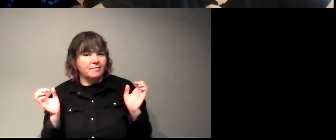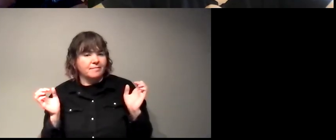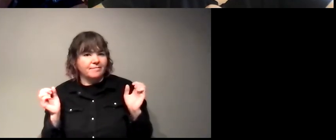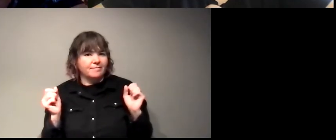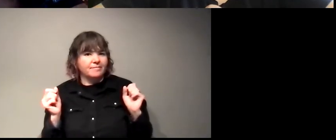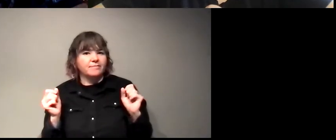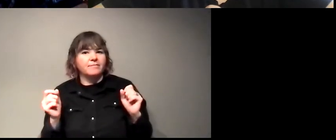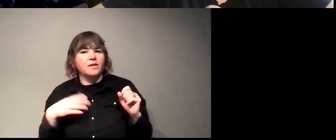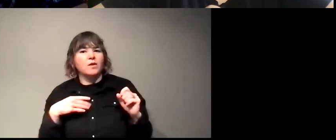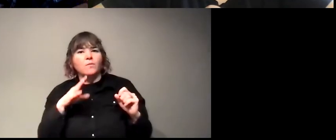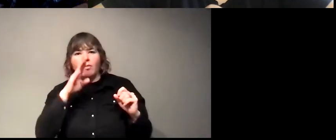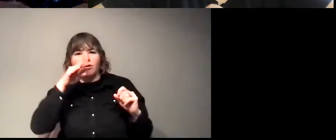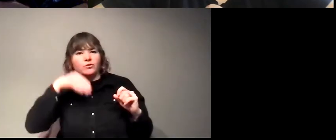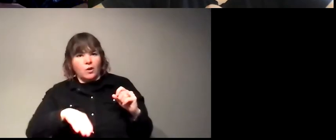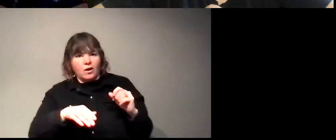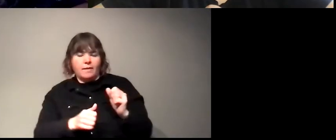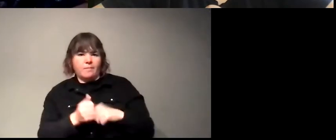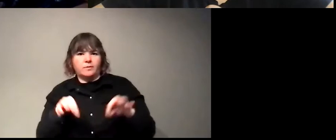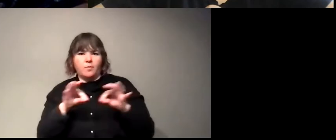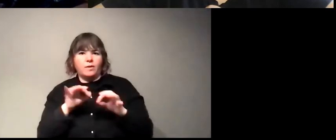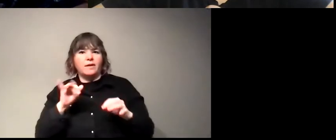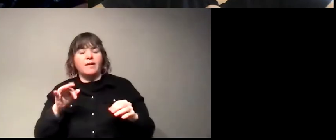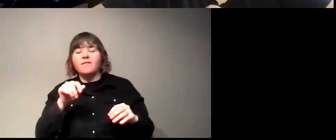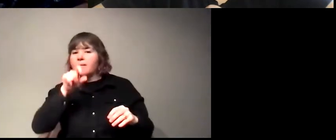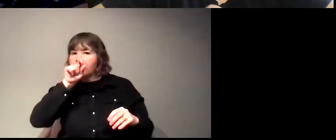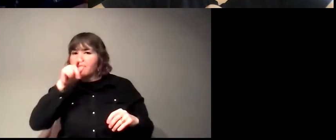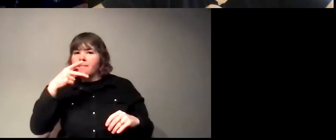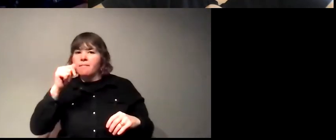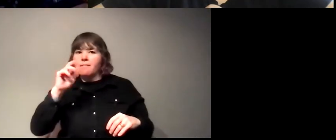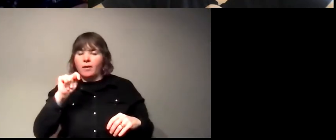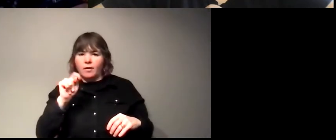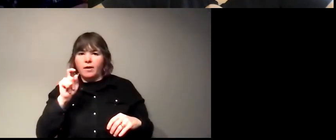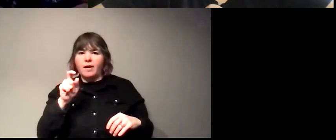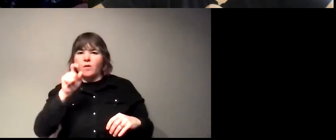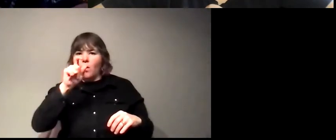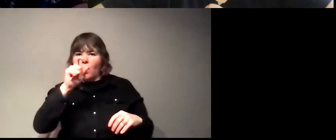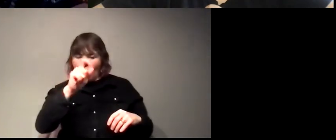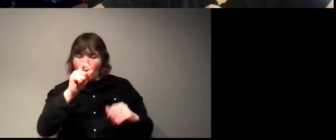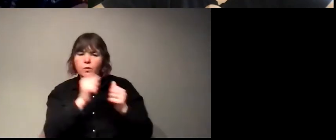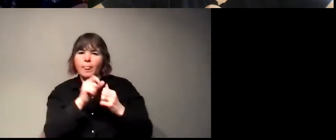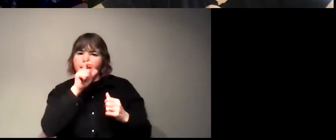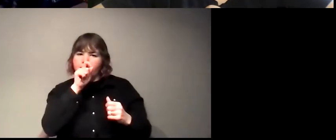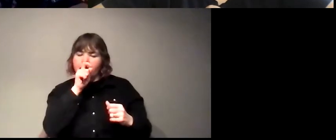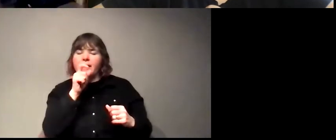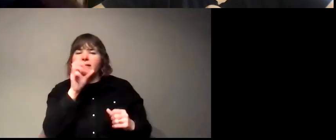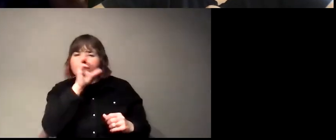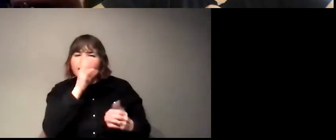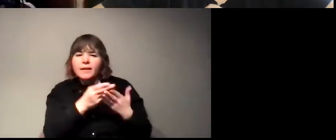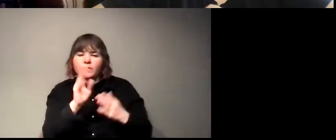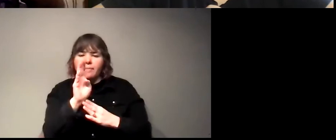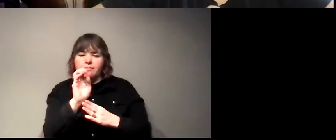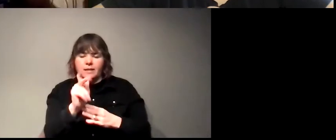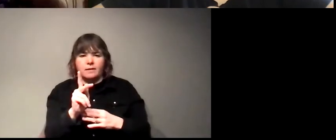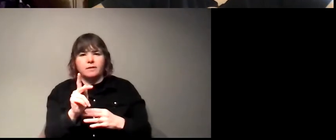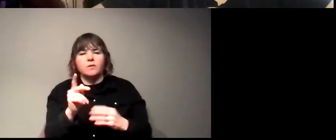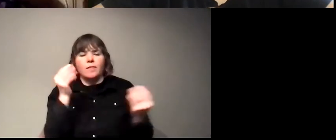the trunk, that is the most important one. With a parrot, to hold that with their beak because they investigate things with their beaks. So you want to think